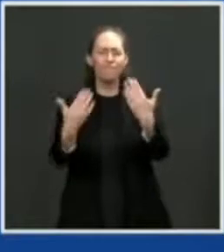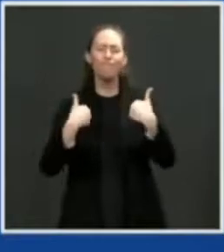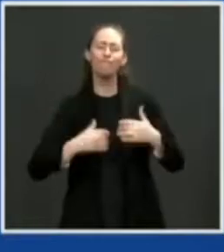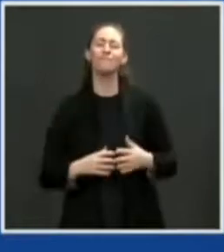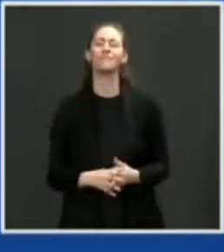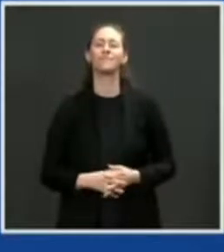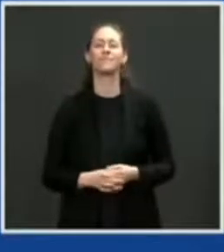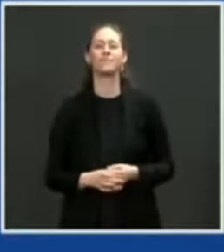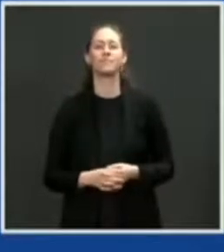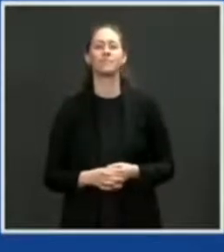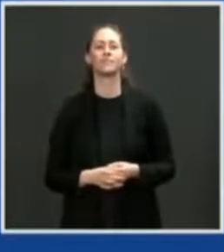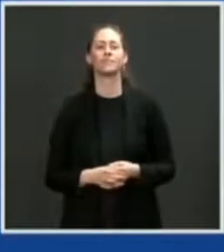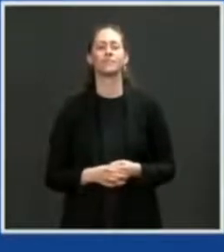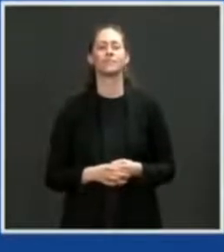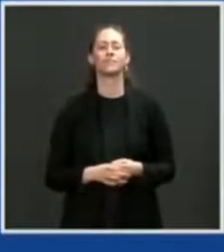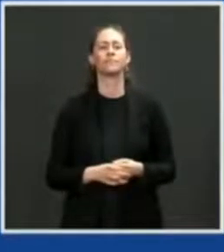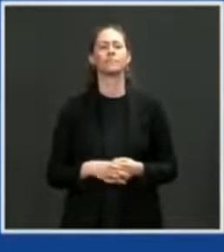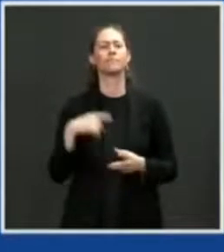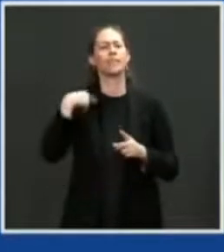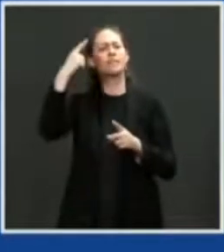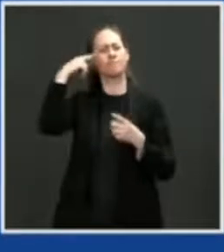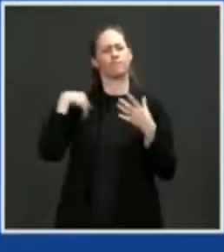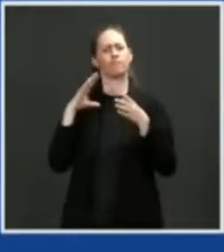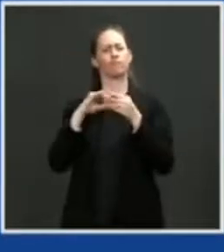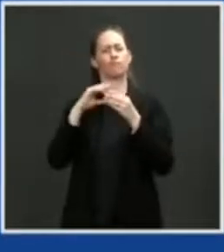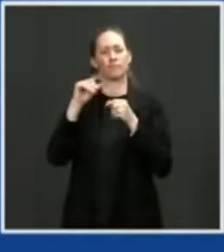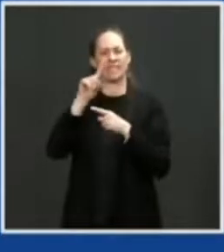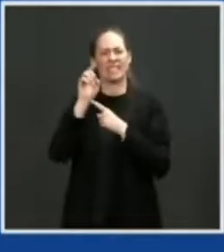Zeke, the Associated Press.